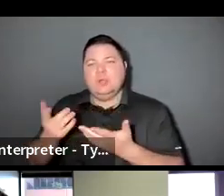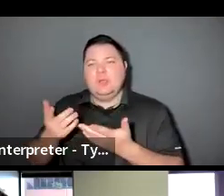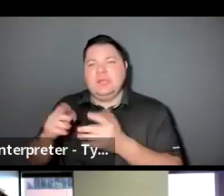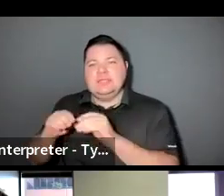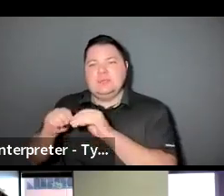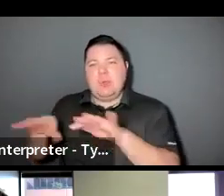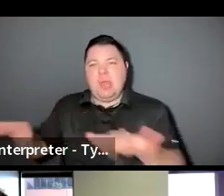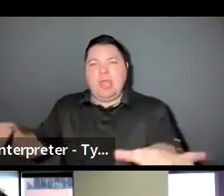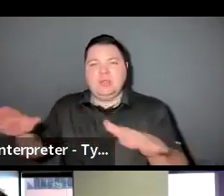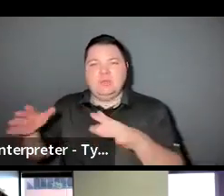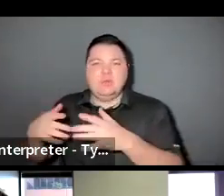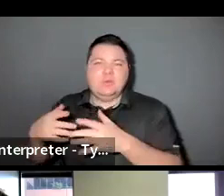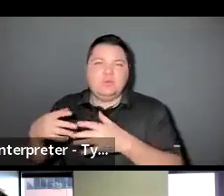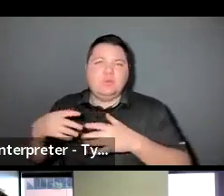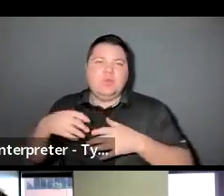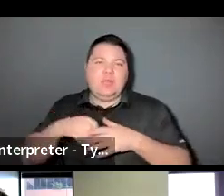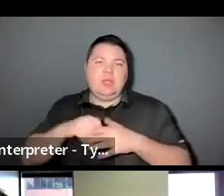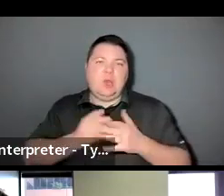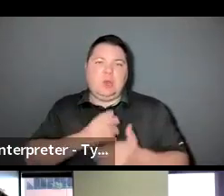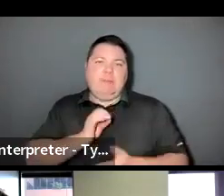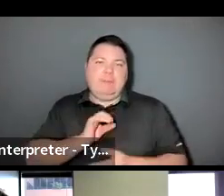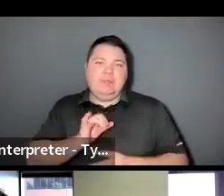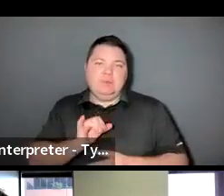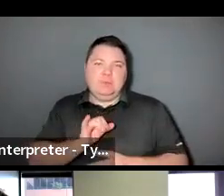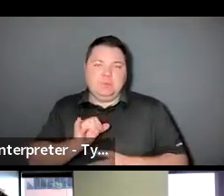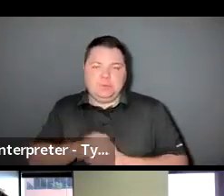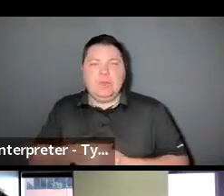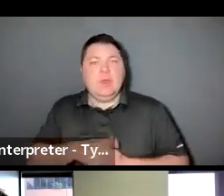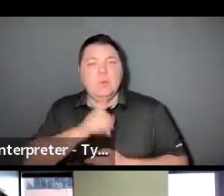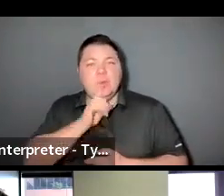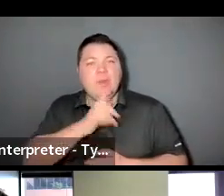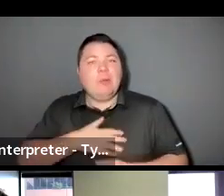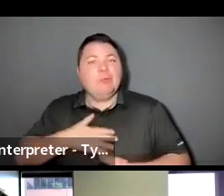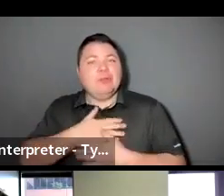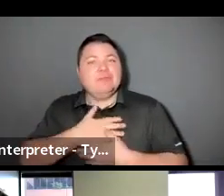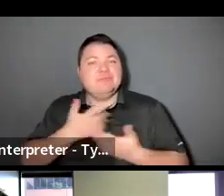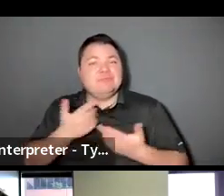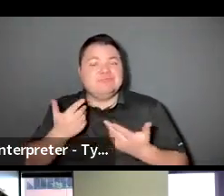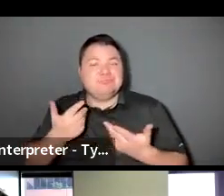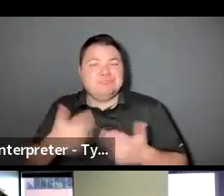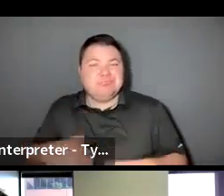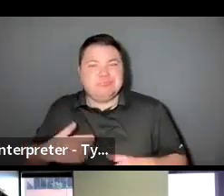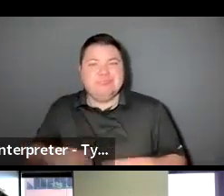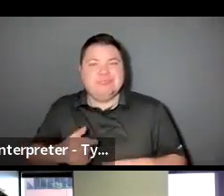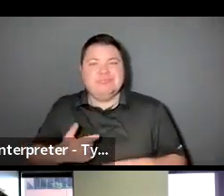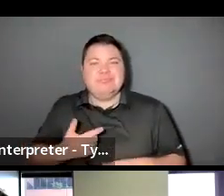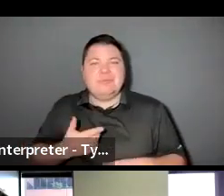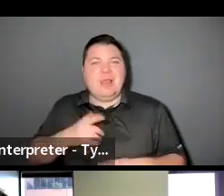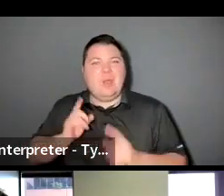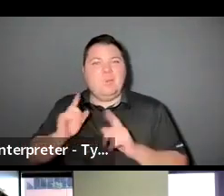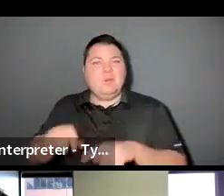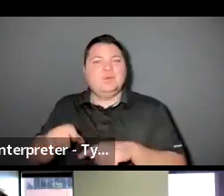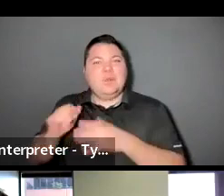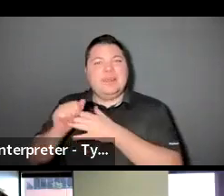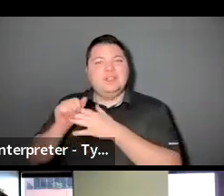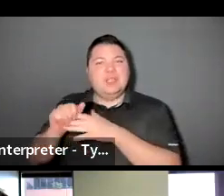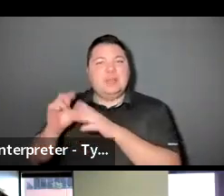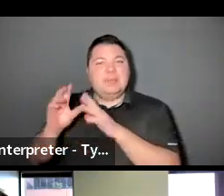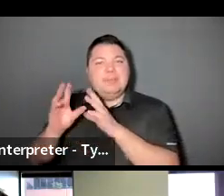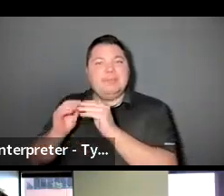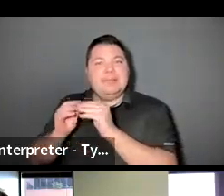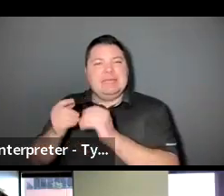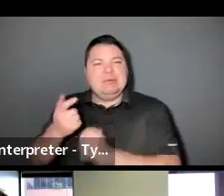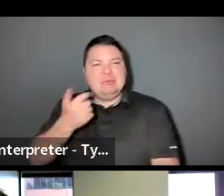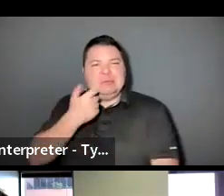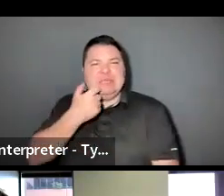throughout our company. I'm really pleased because I attended a leadership meeting not too long ago.